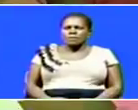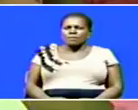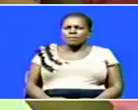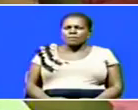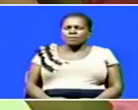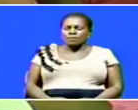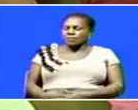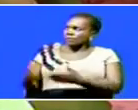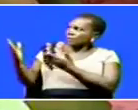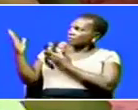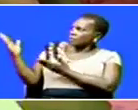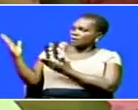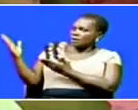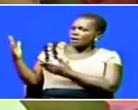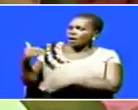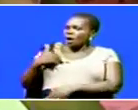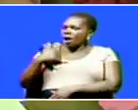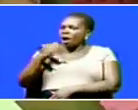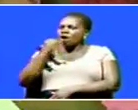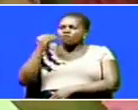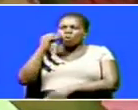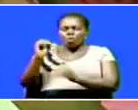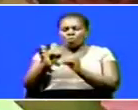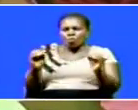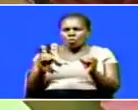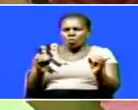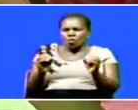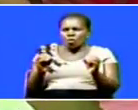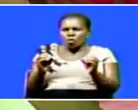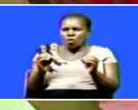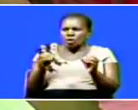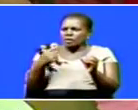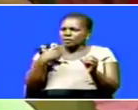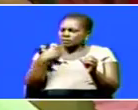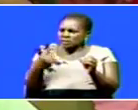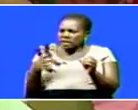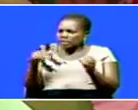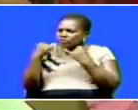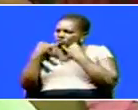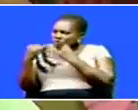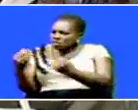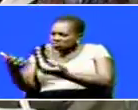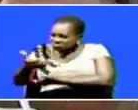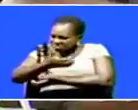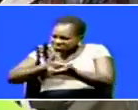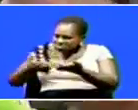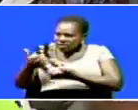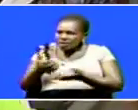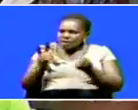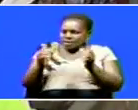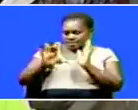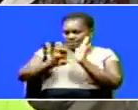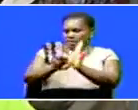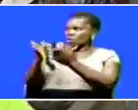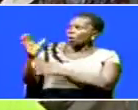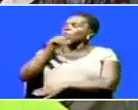Na hapa tena hakuna hofu kwa sababu unazungumza na mwingine. Mtu anakuambia habari ya kwao na wewe unamwambia ya kwao. Kama hapa